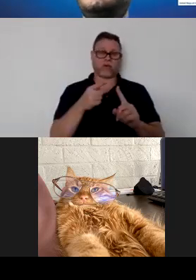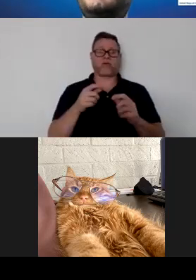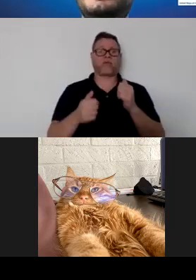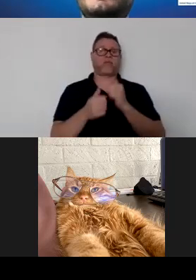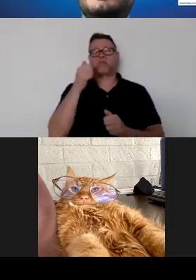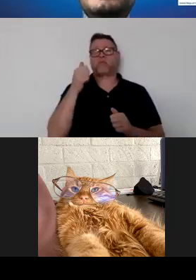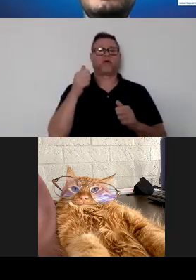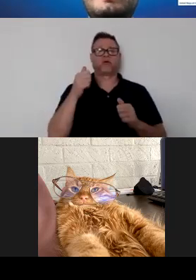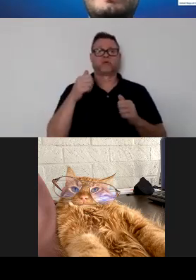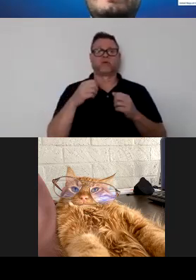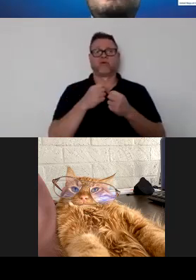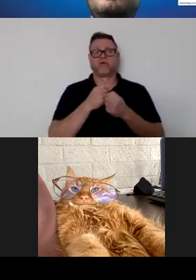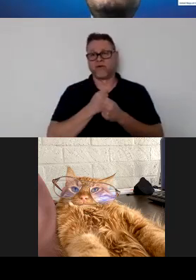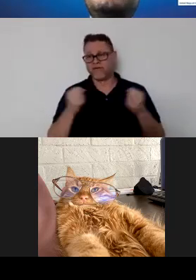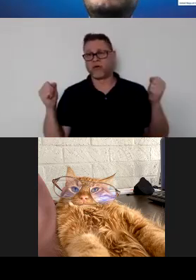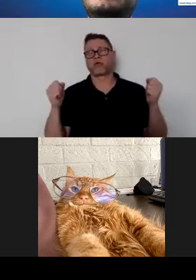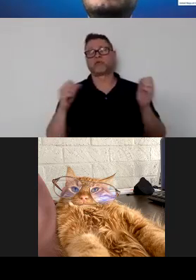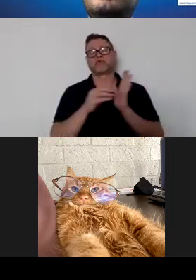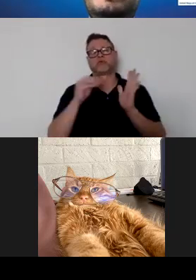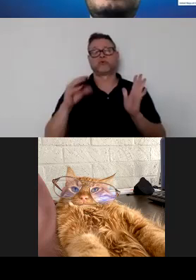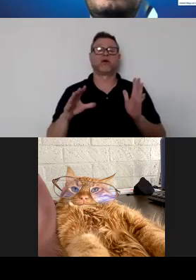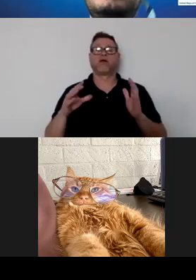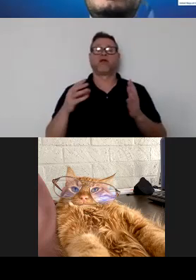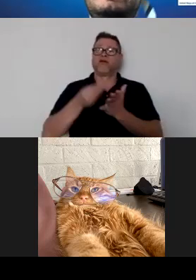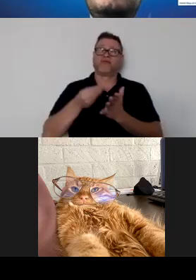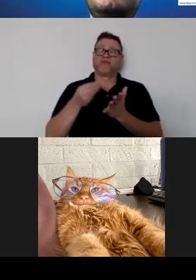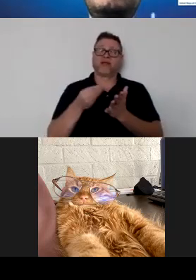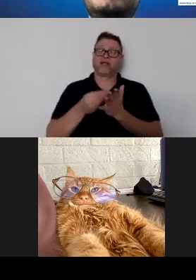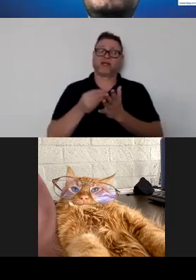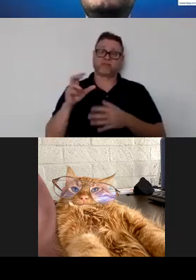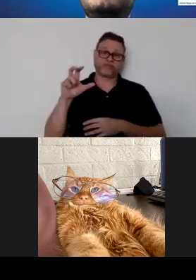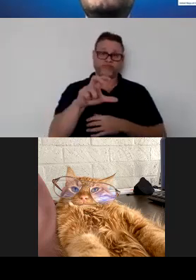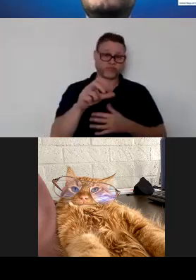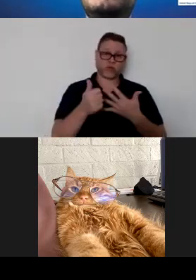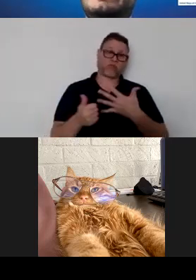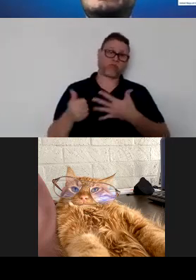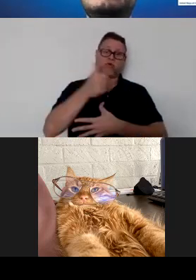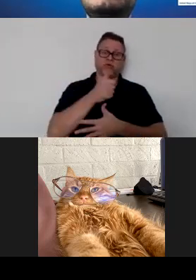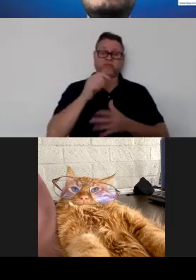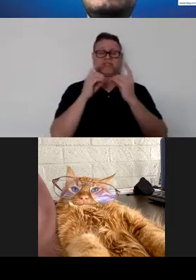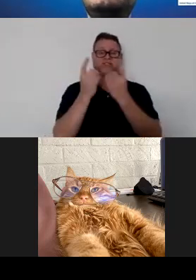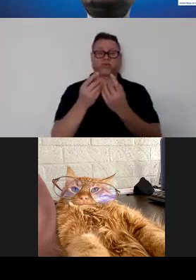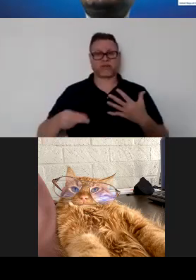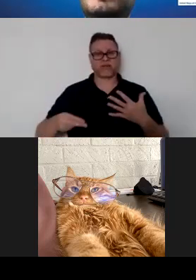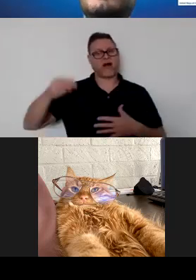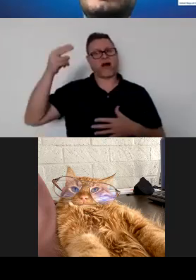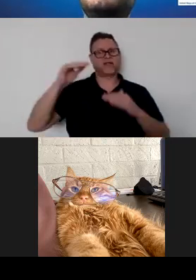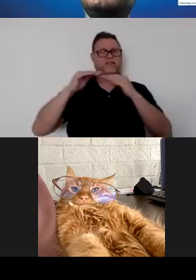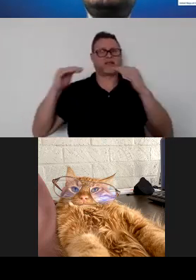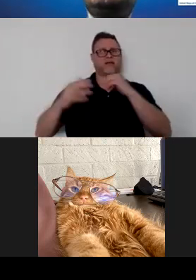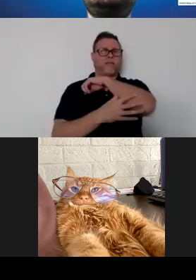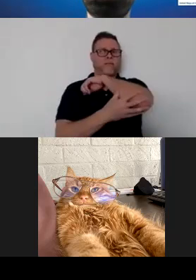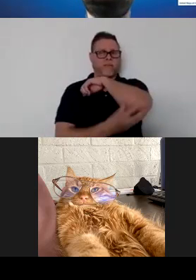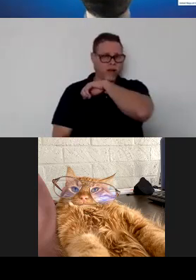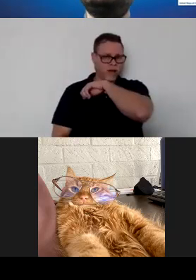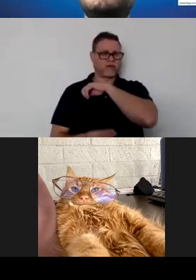students and communities first. Now, while this funding will be prioritized for districts and schools with the highest levels of poverty in